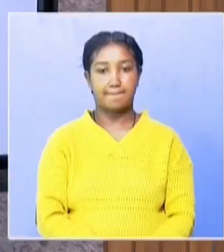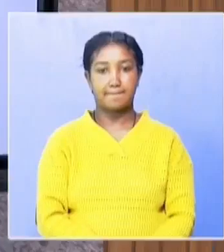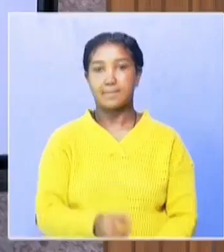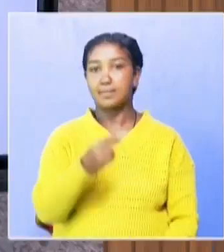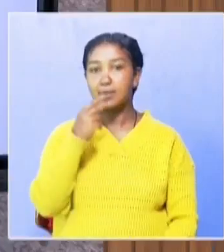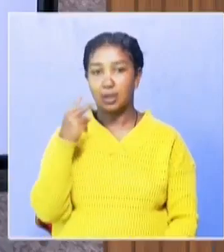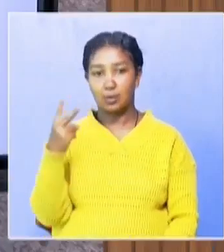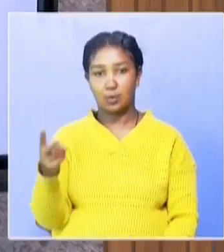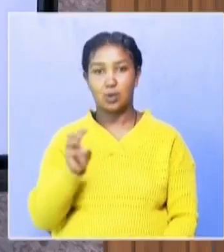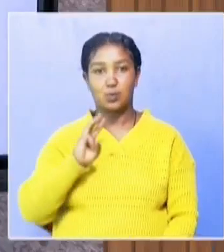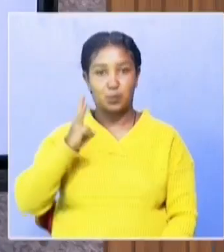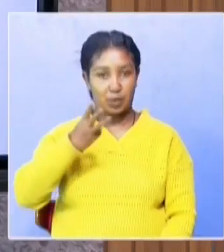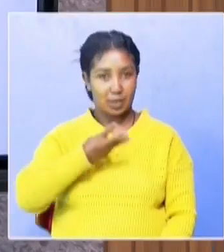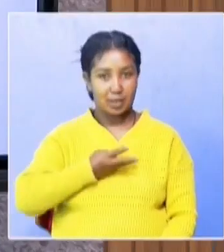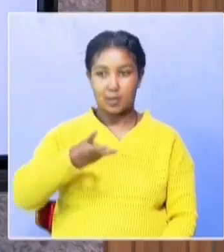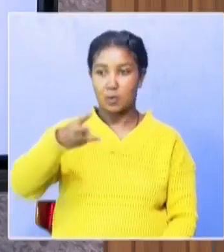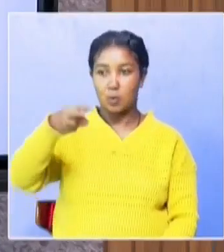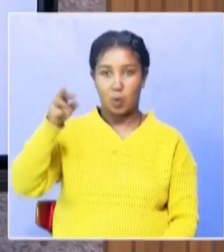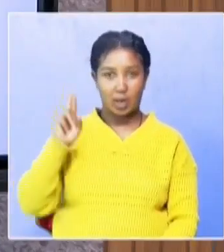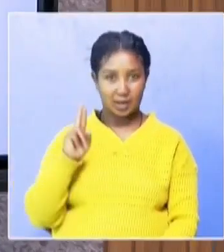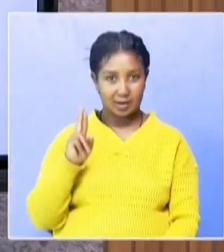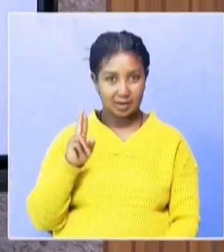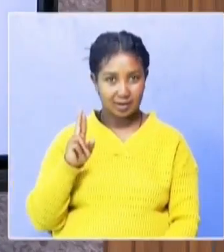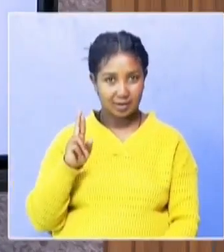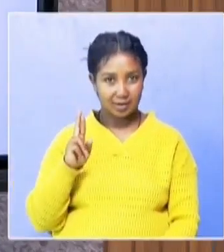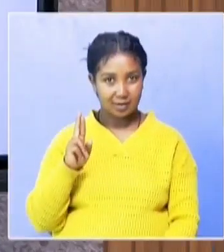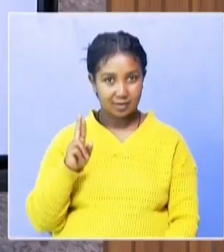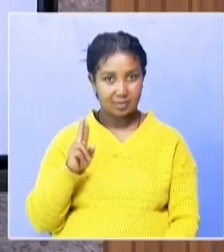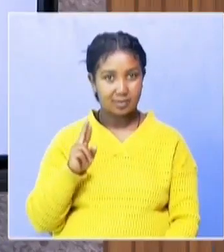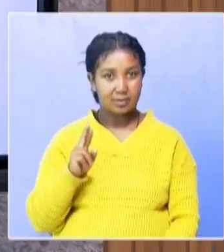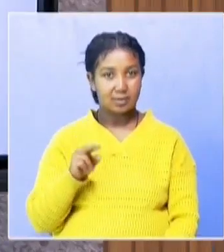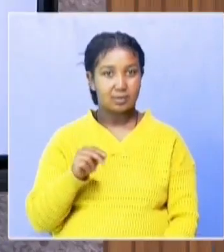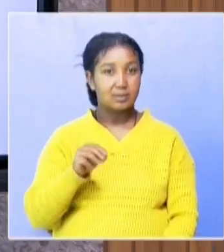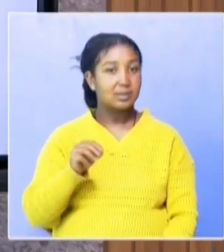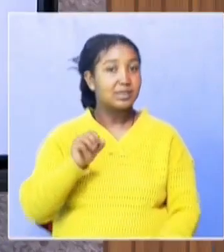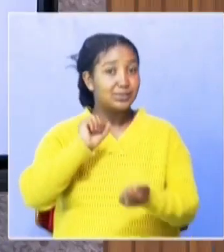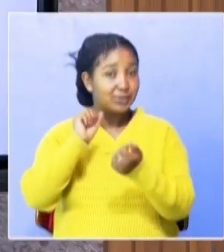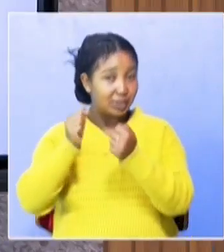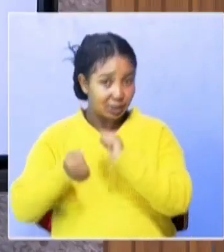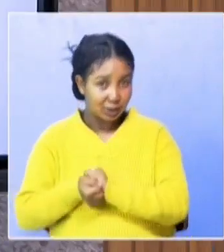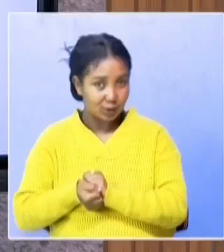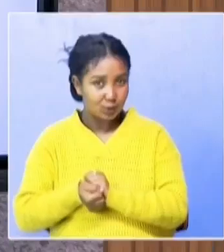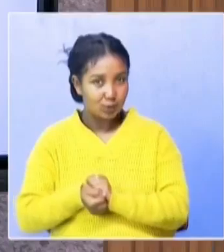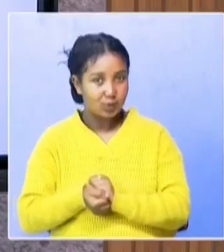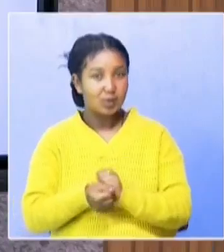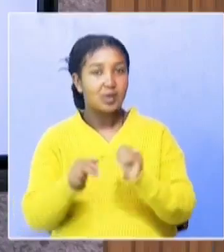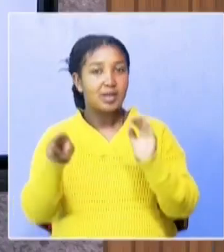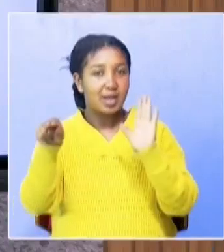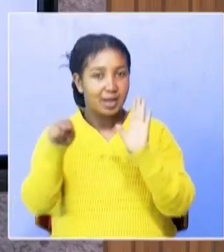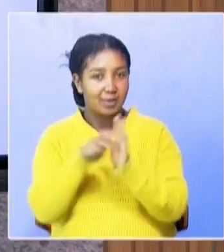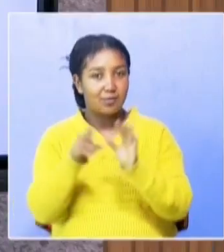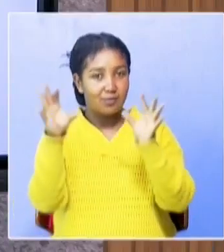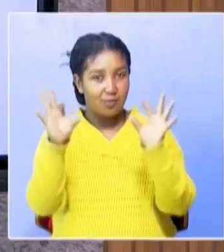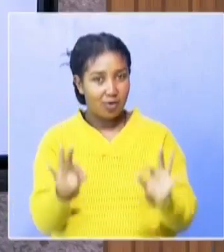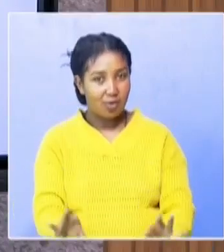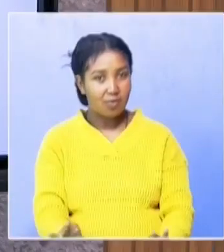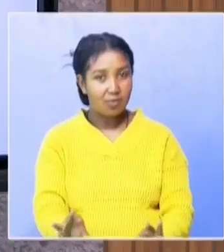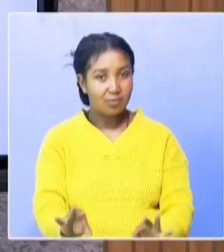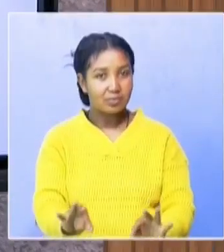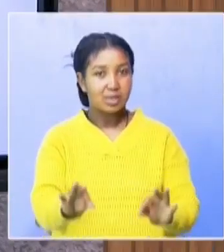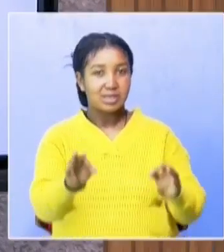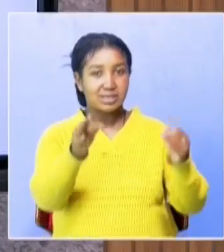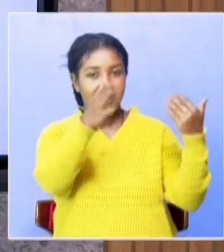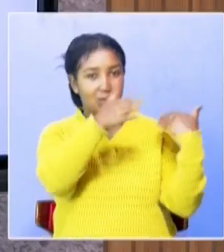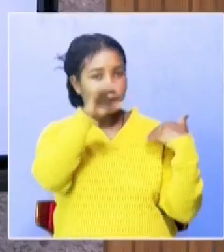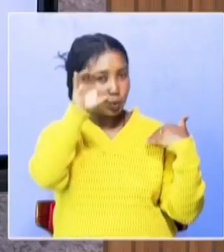Look, we were. Since we are changing into their negative forms, the